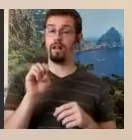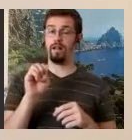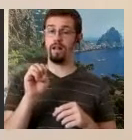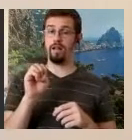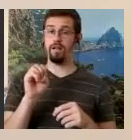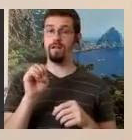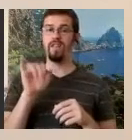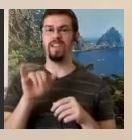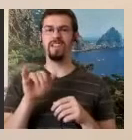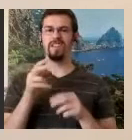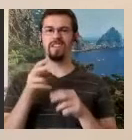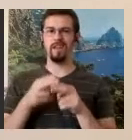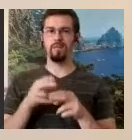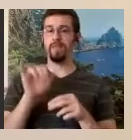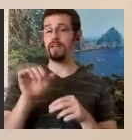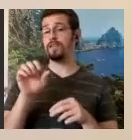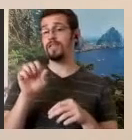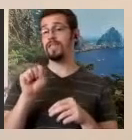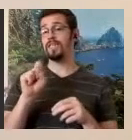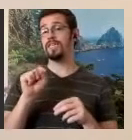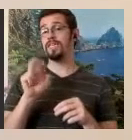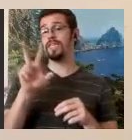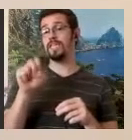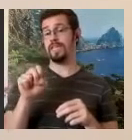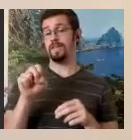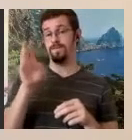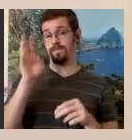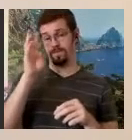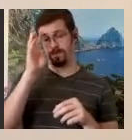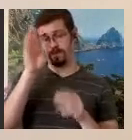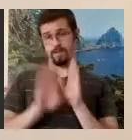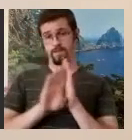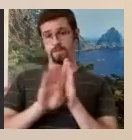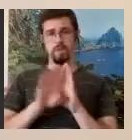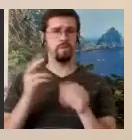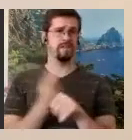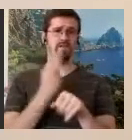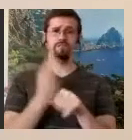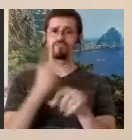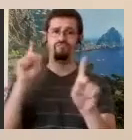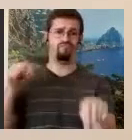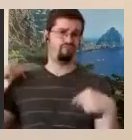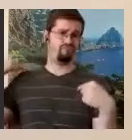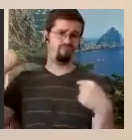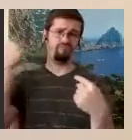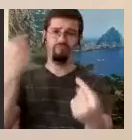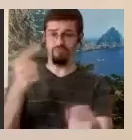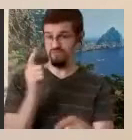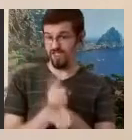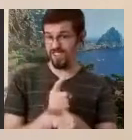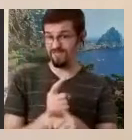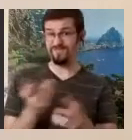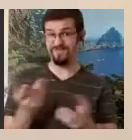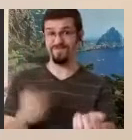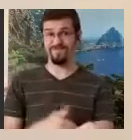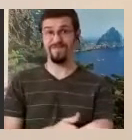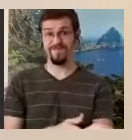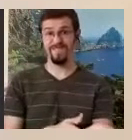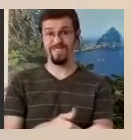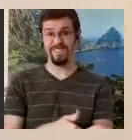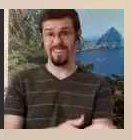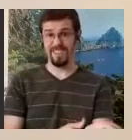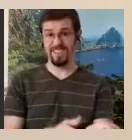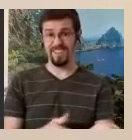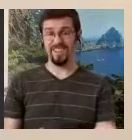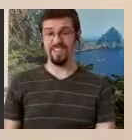software that Steve Slavinsky developed, and which we have been using for a long time. Isn't that right? Yeah, so when you say